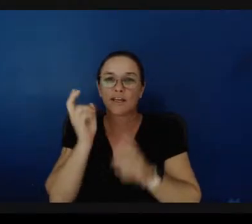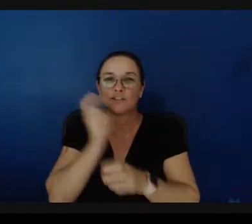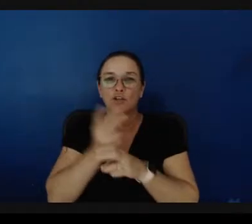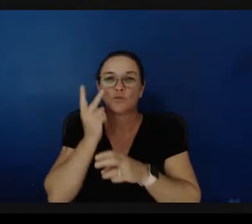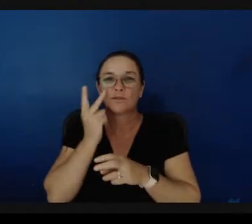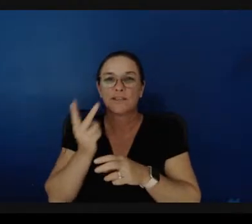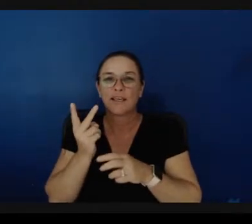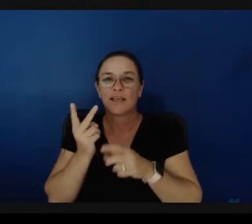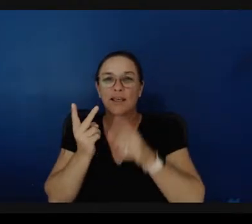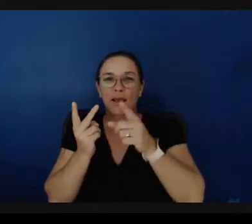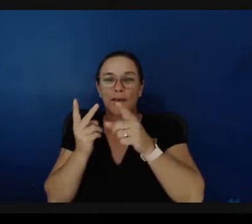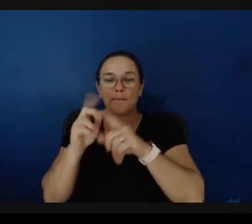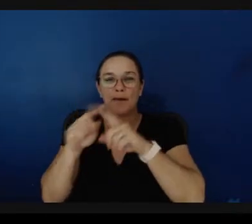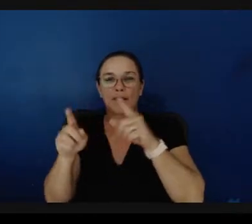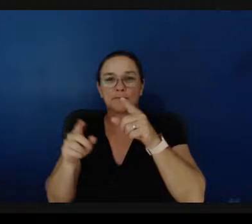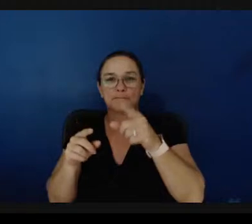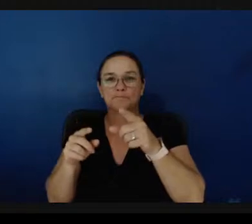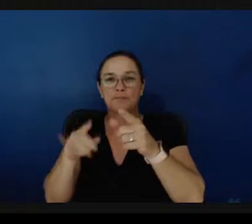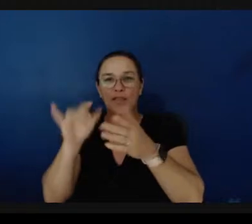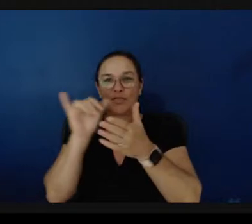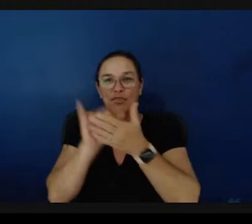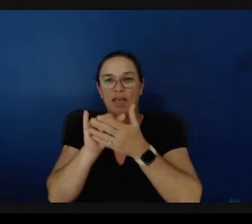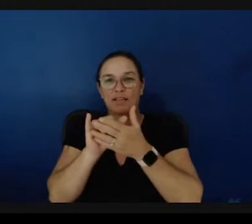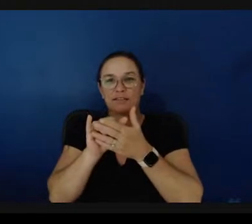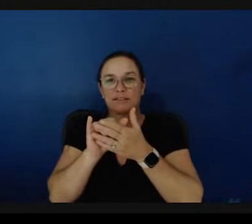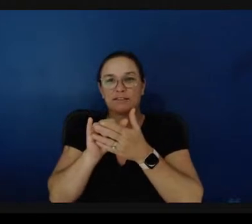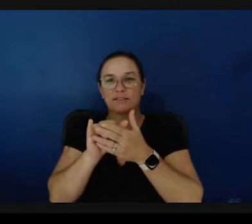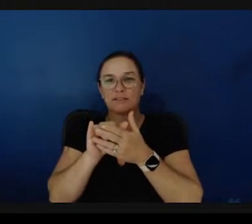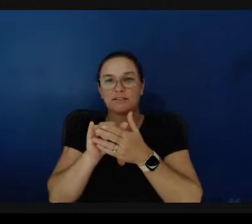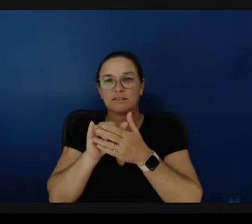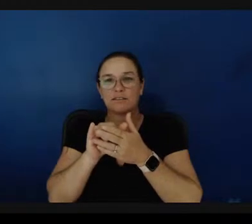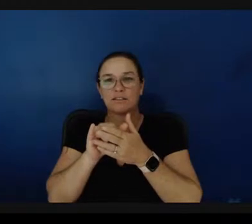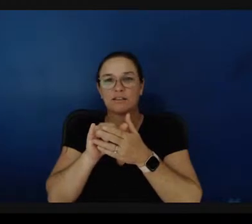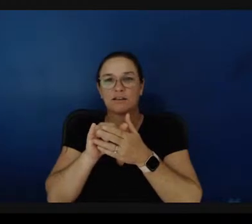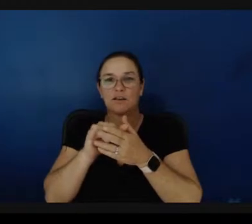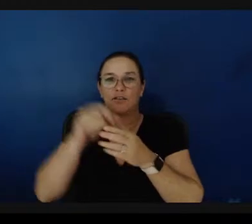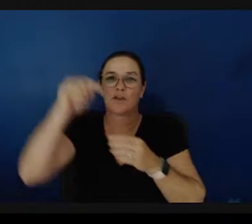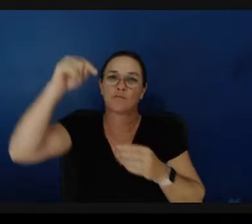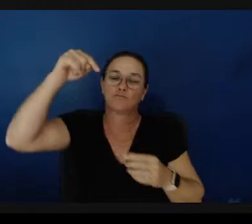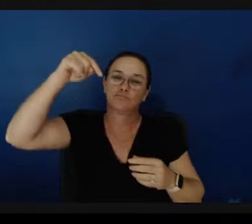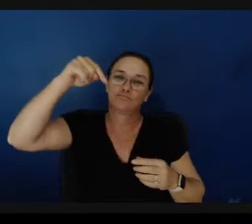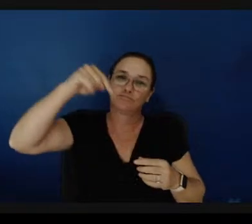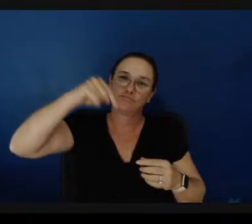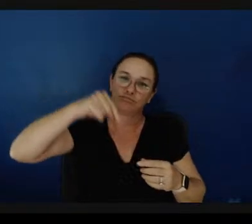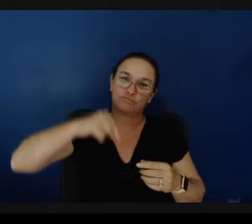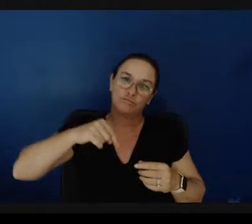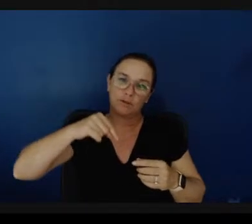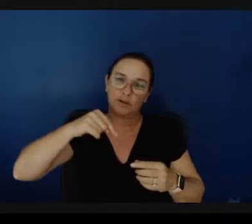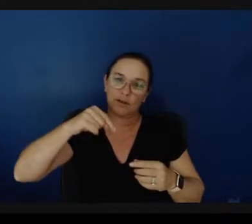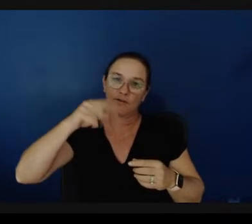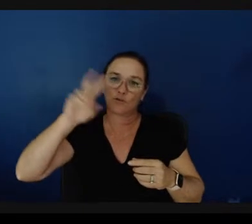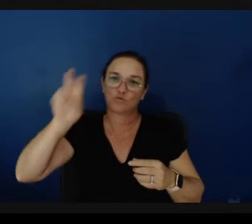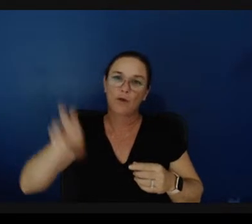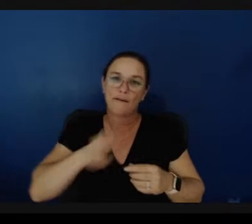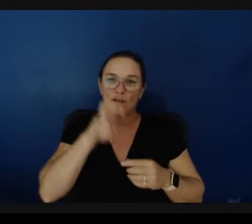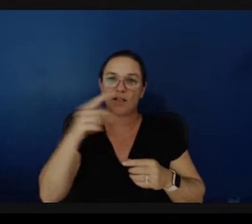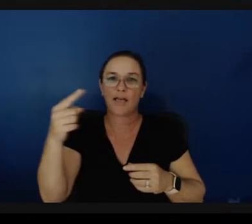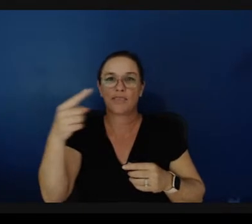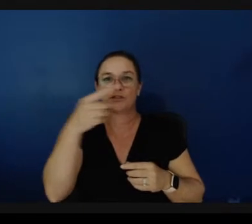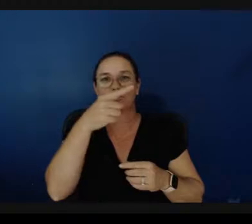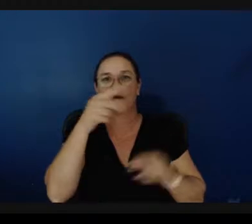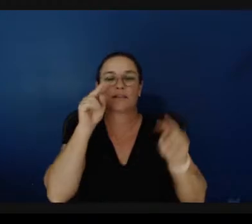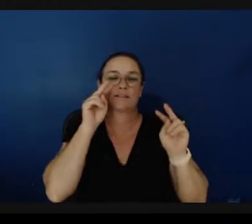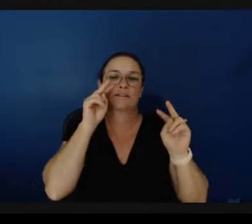but there is the direction of travel, and there is the line of sight of the satellite. Right? So if there's a skewing,